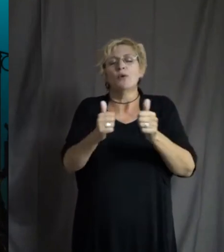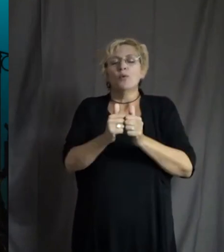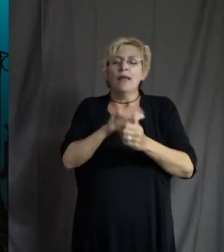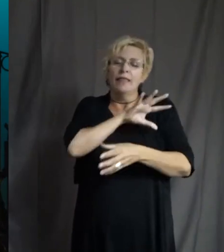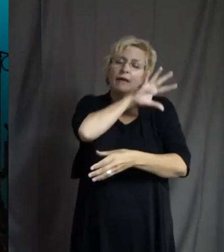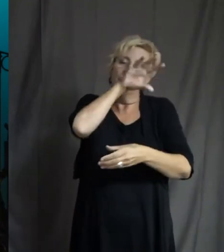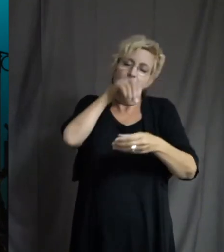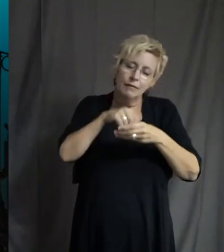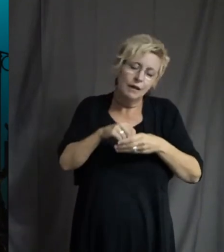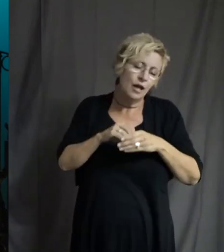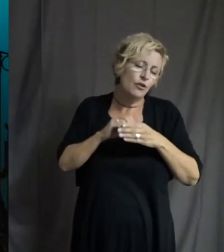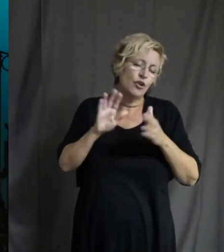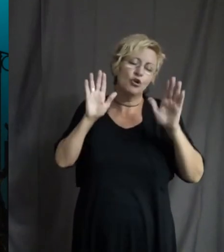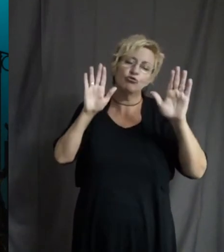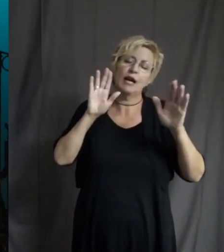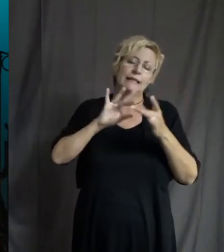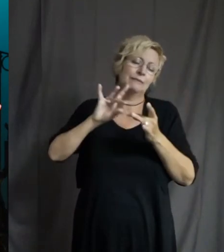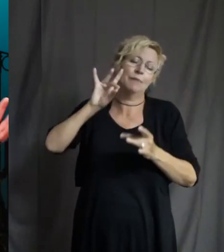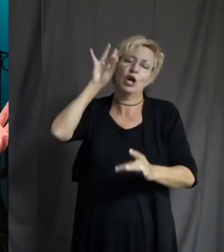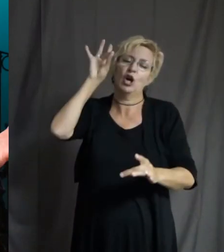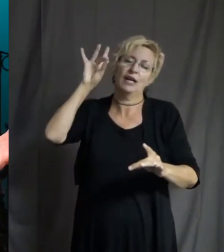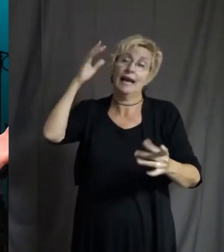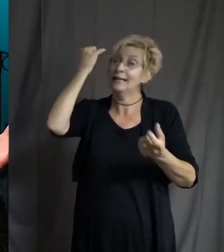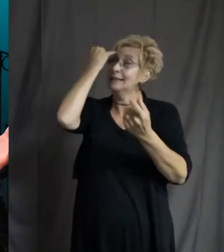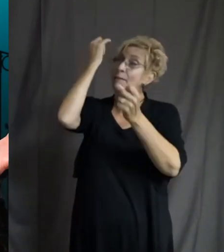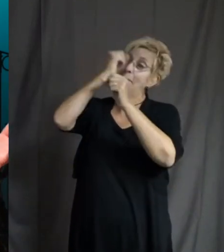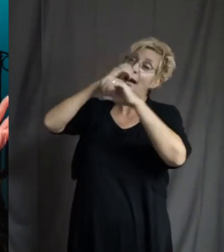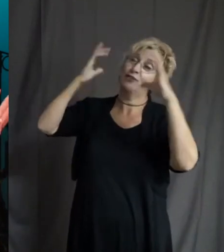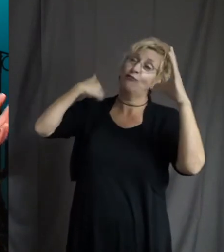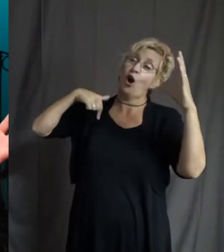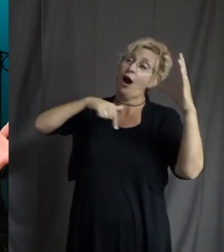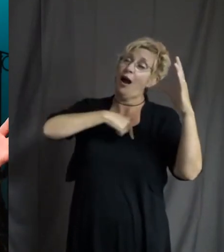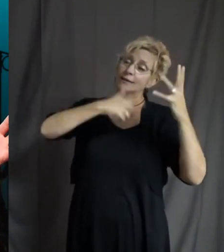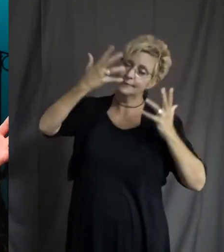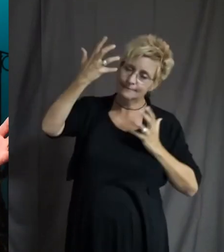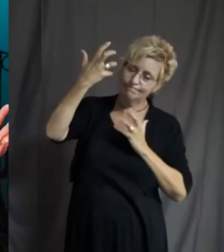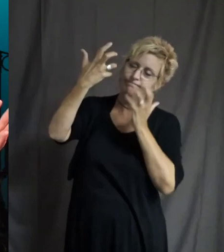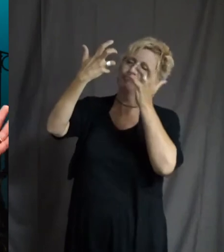and allowing us to step into what the great is, the great